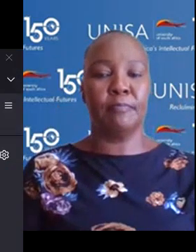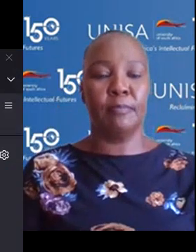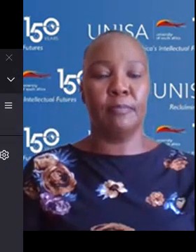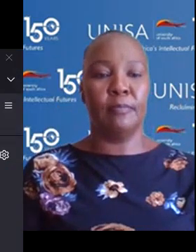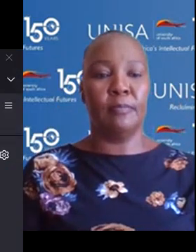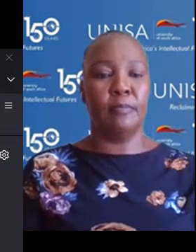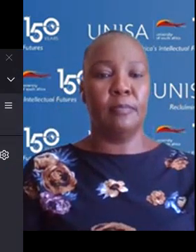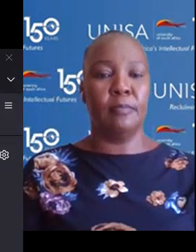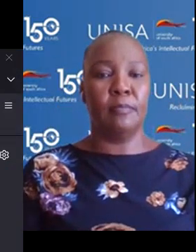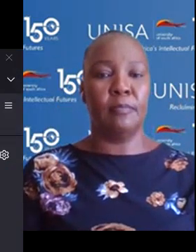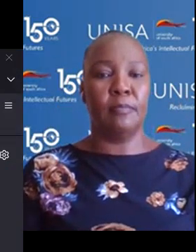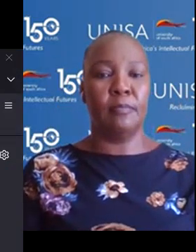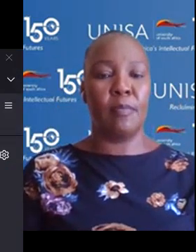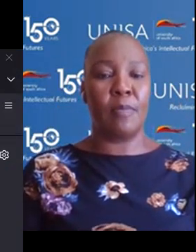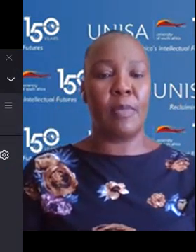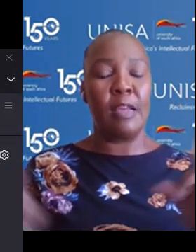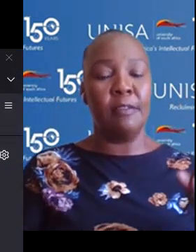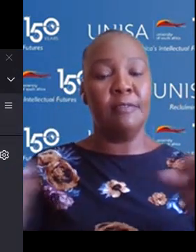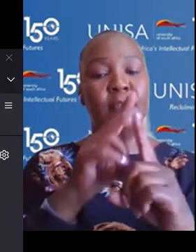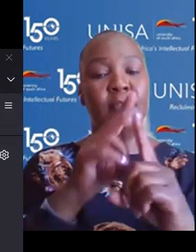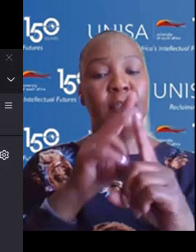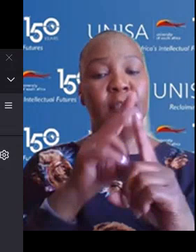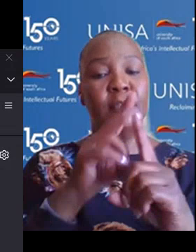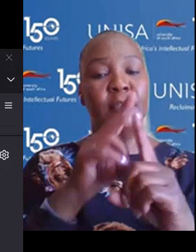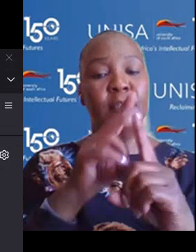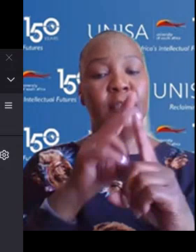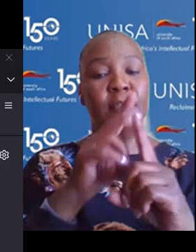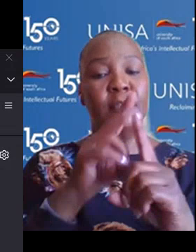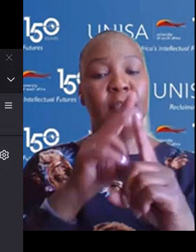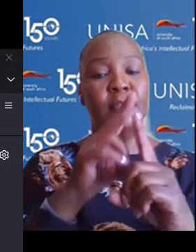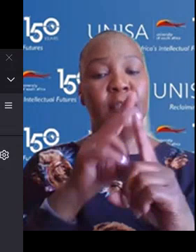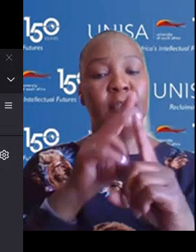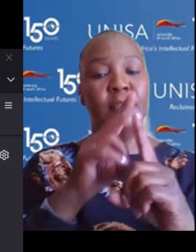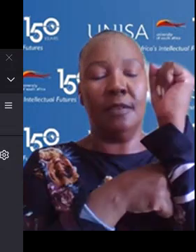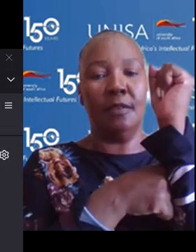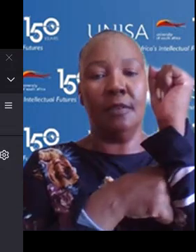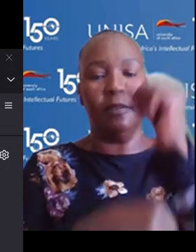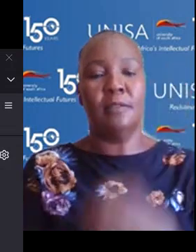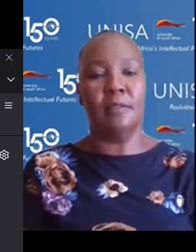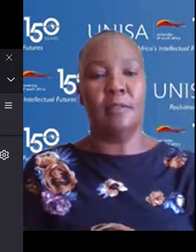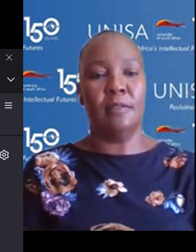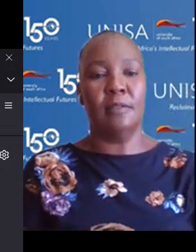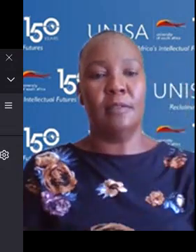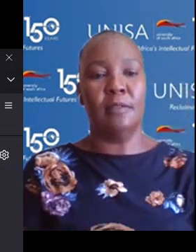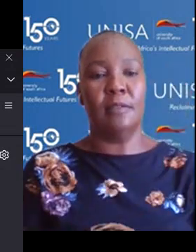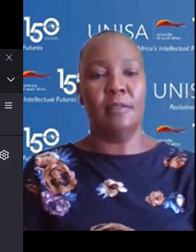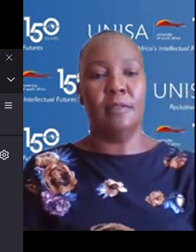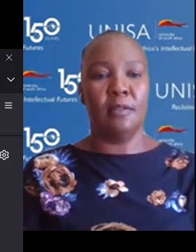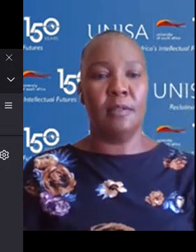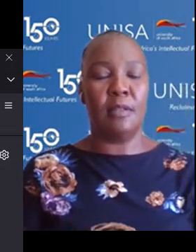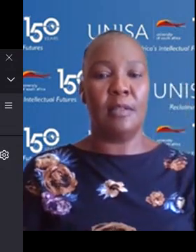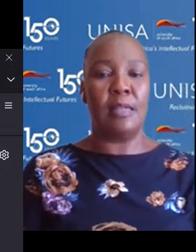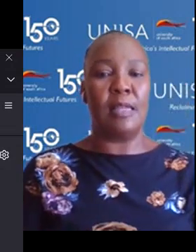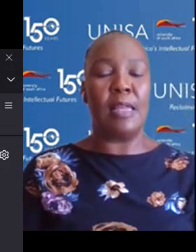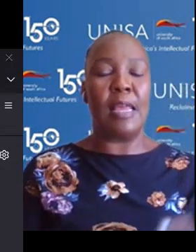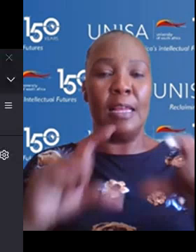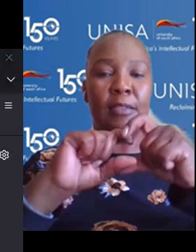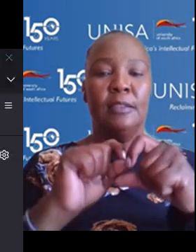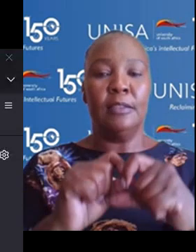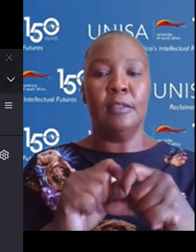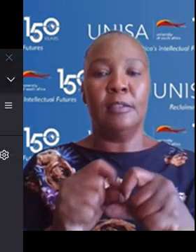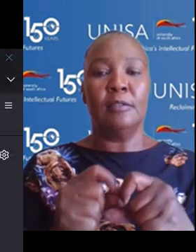is to visit Office. So the link I'm going to post is going to take you directly to